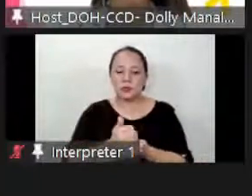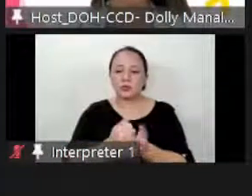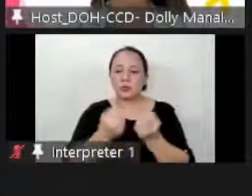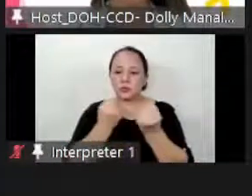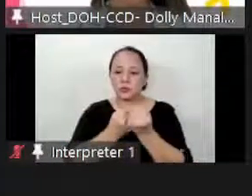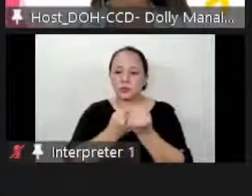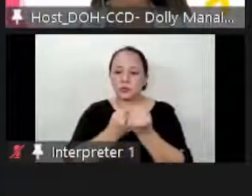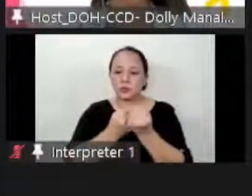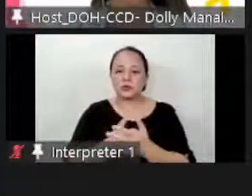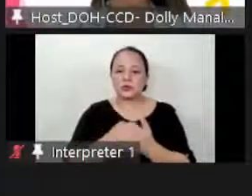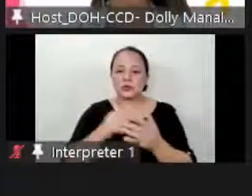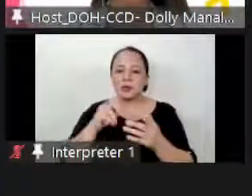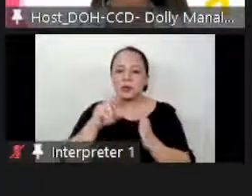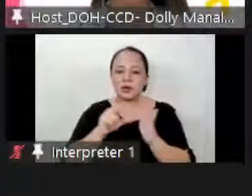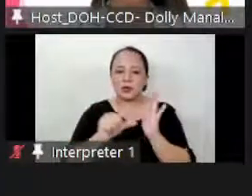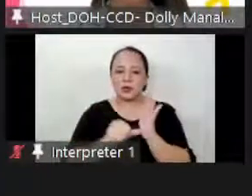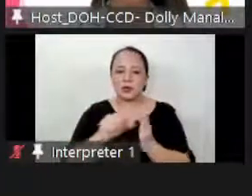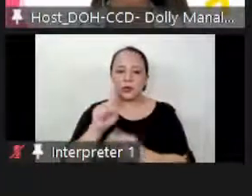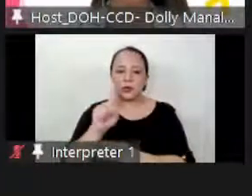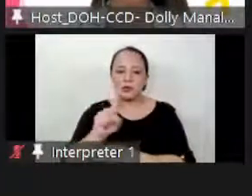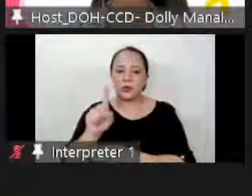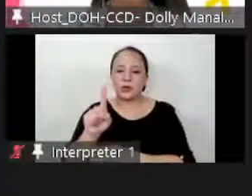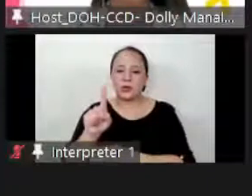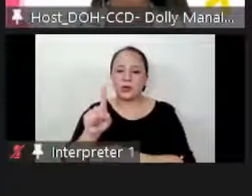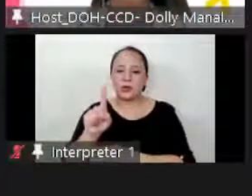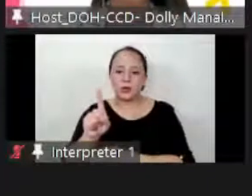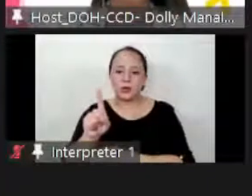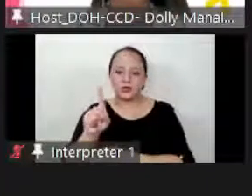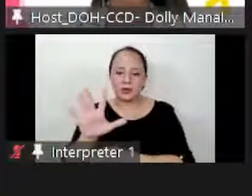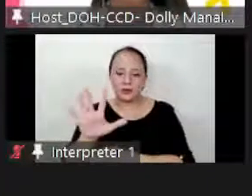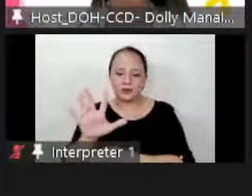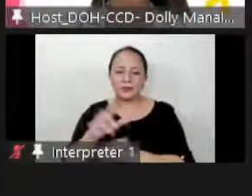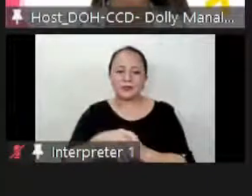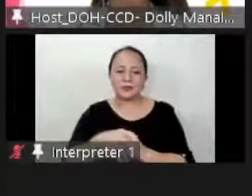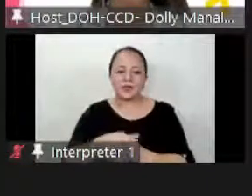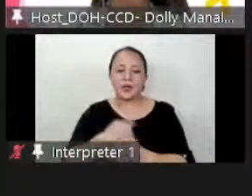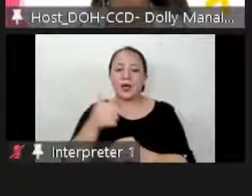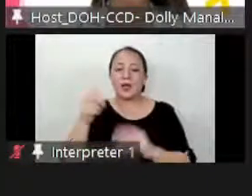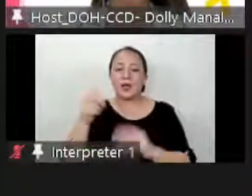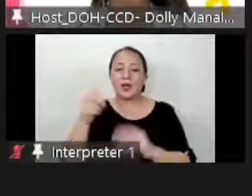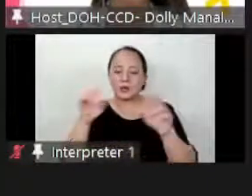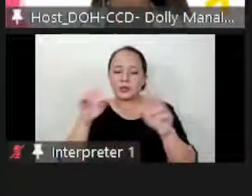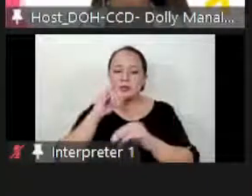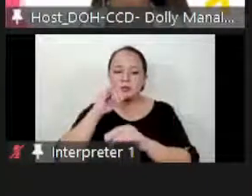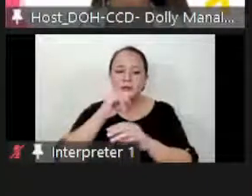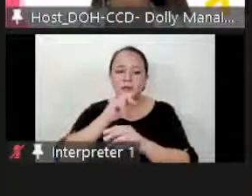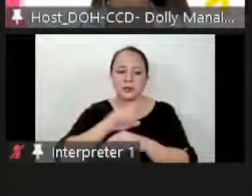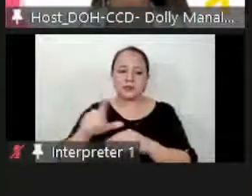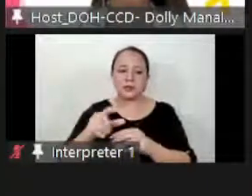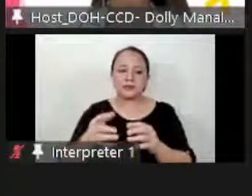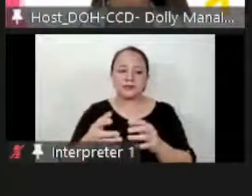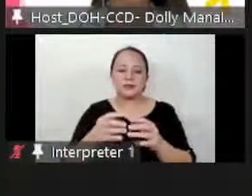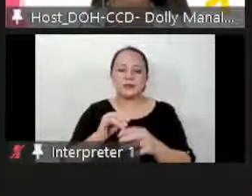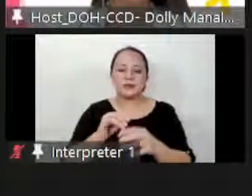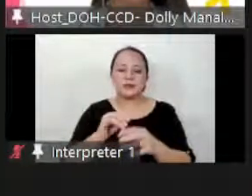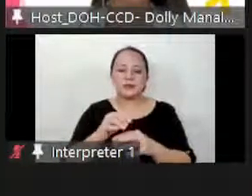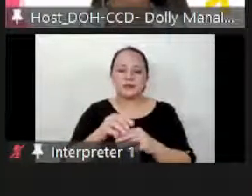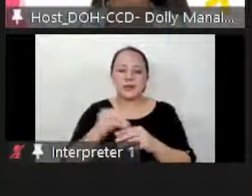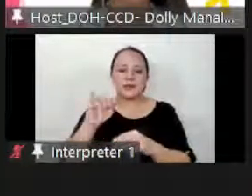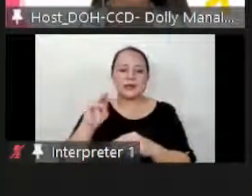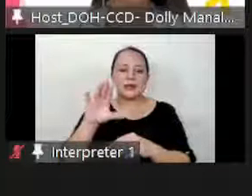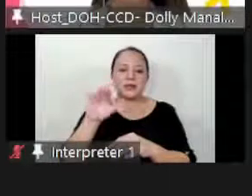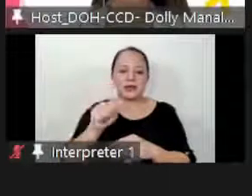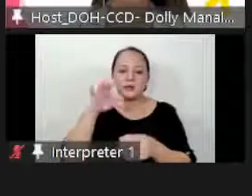the landmark Republic Act No. 11215, otherwise known as the National Integrated Cancer Control Act